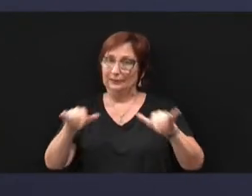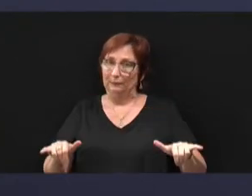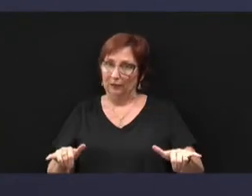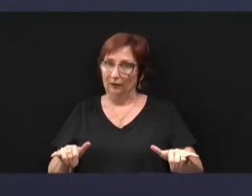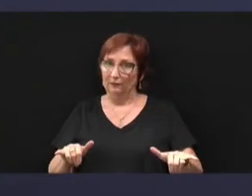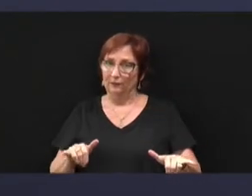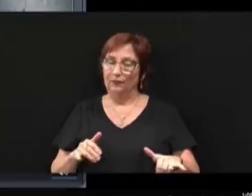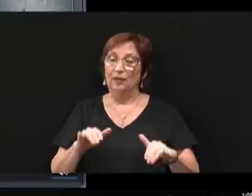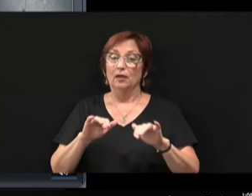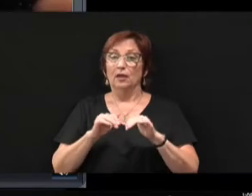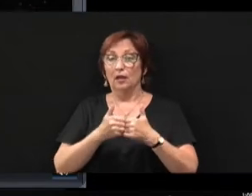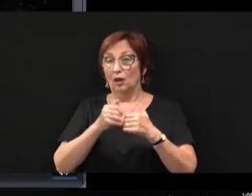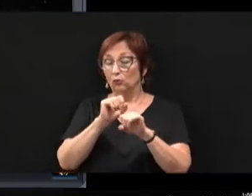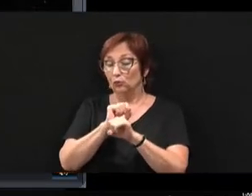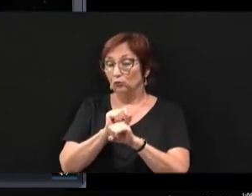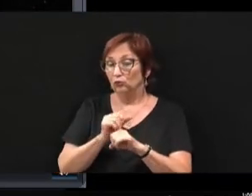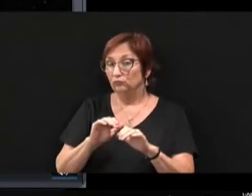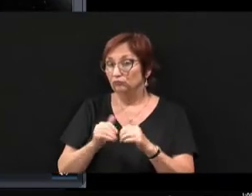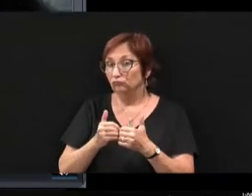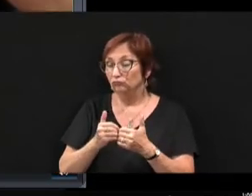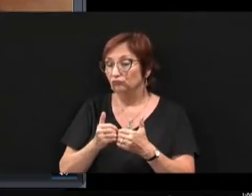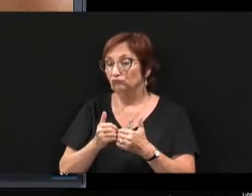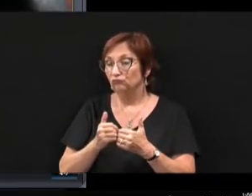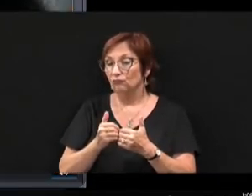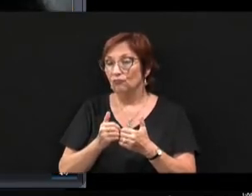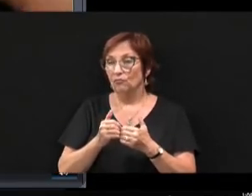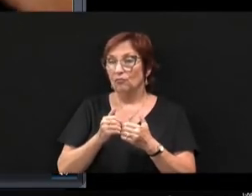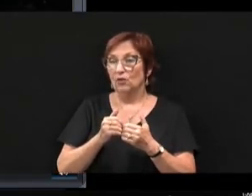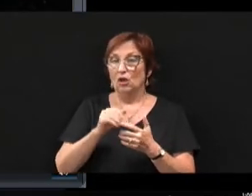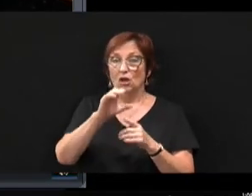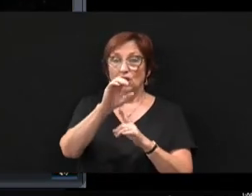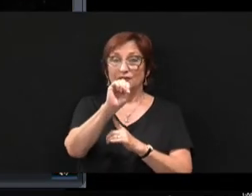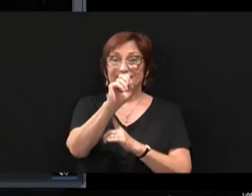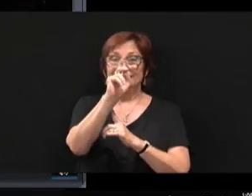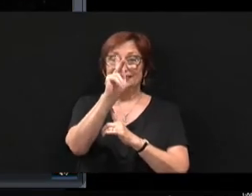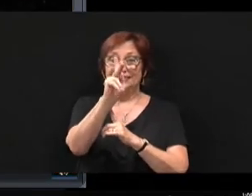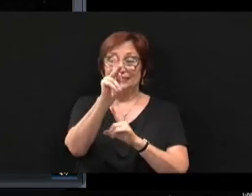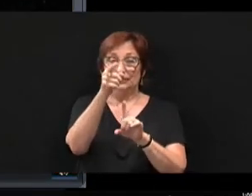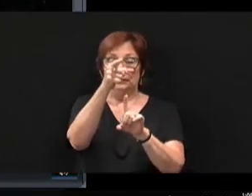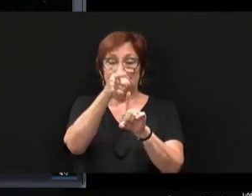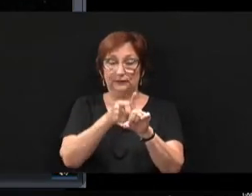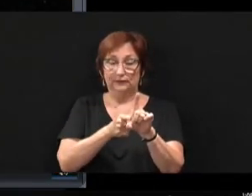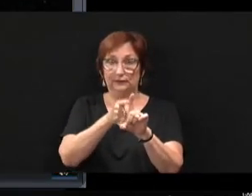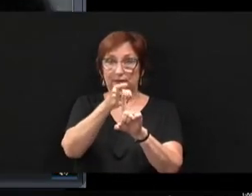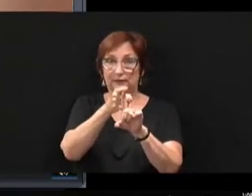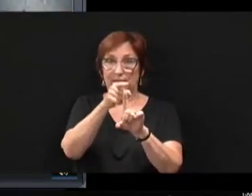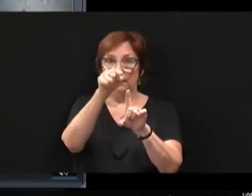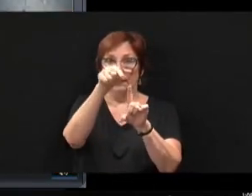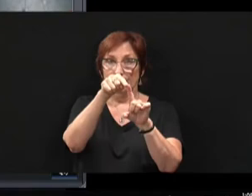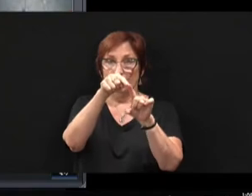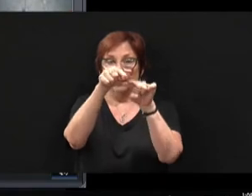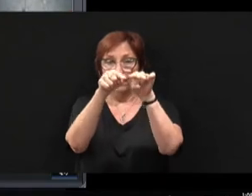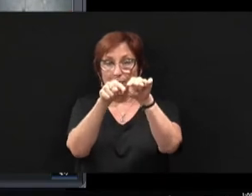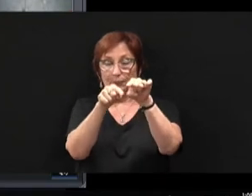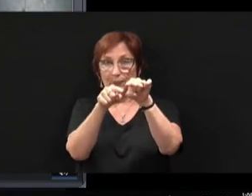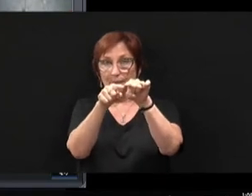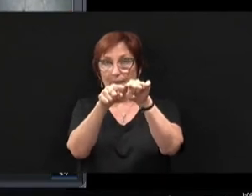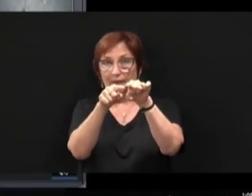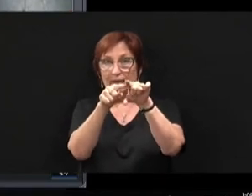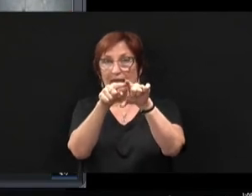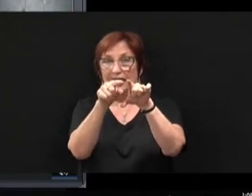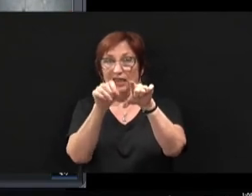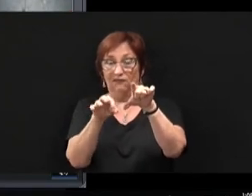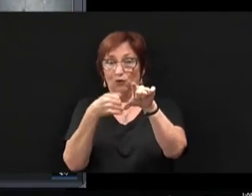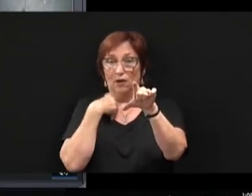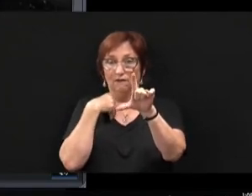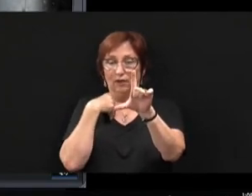works is you put your index finger on the stick, and if the ball sits in your hand,